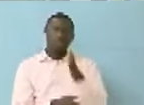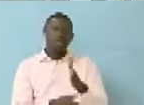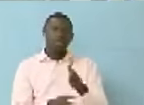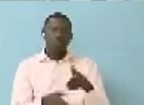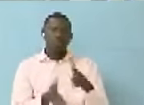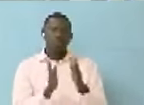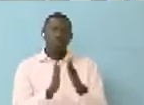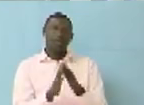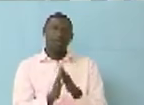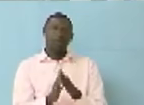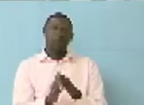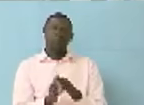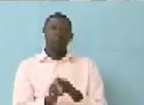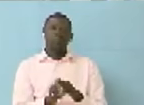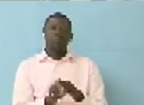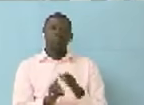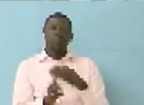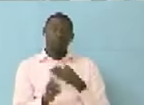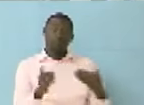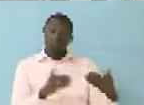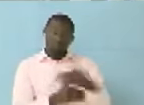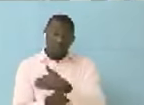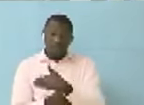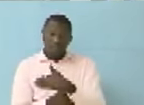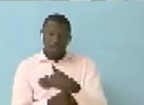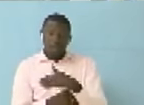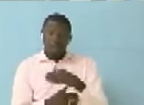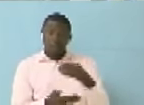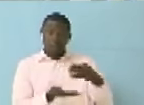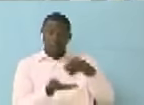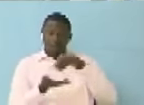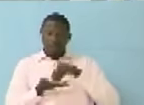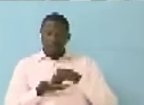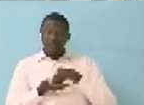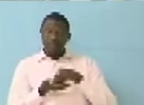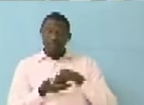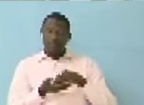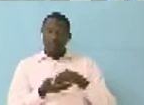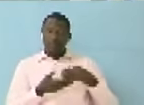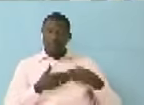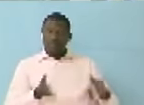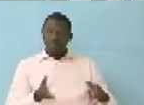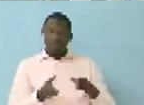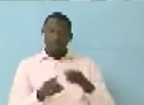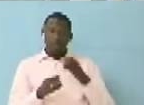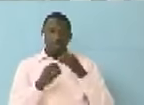obtain confession. We kamo soto ni mulu bulu ya song men ni lua manta.